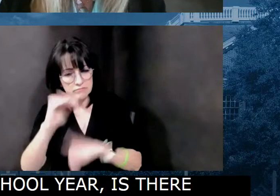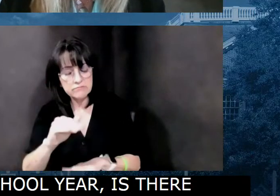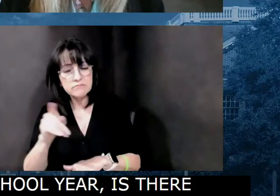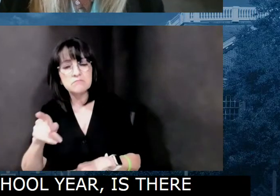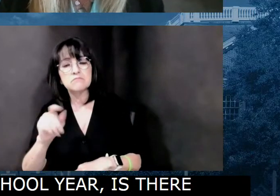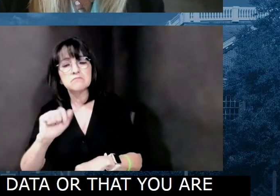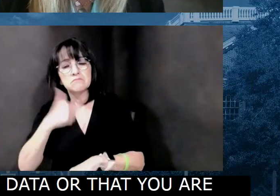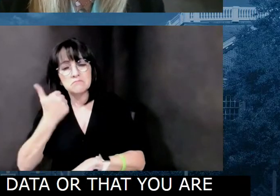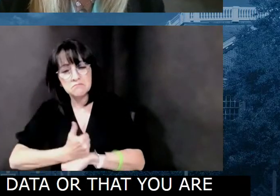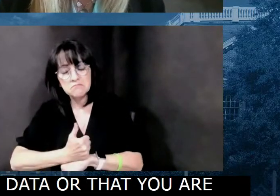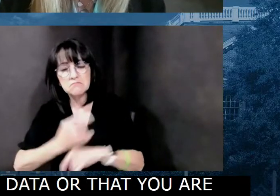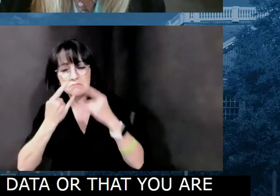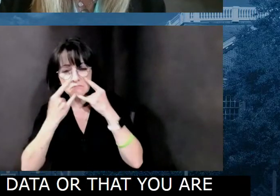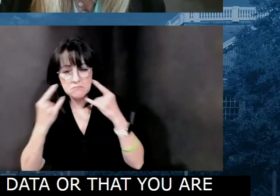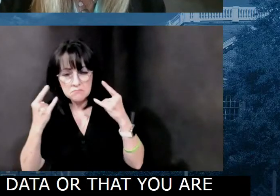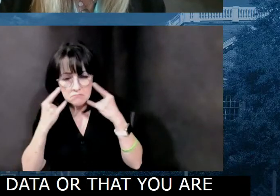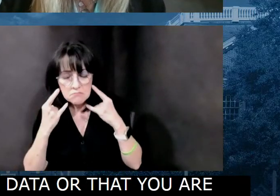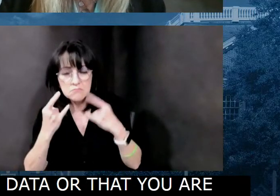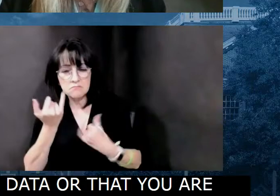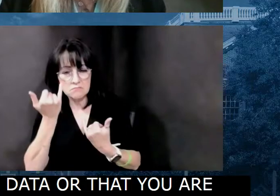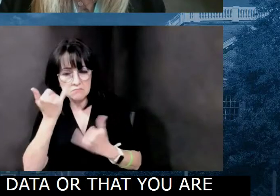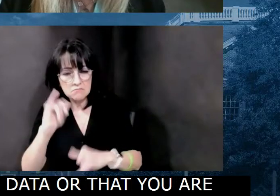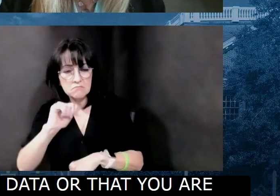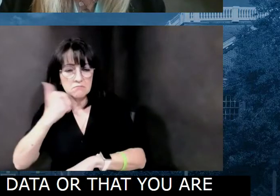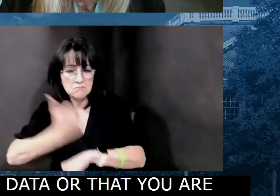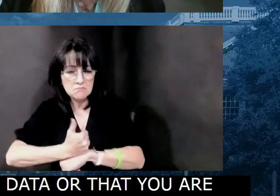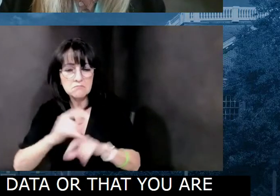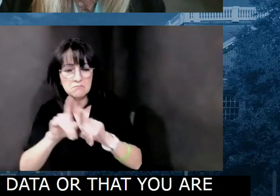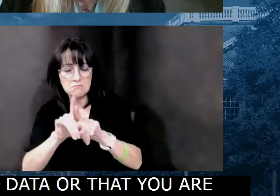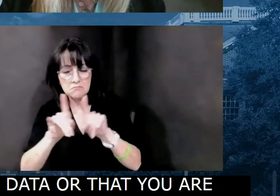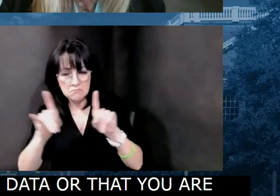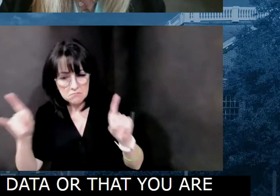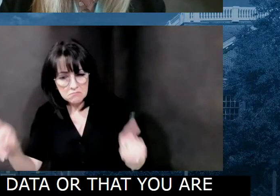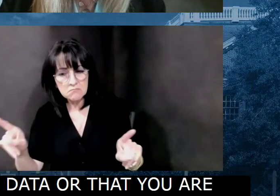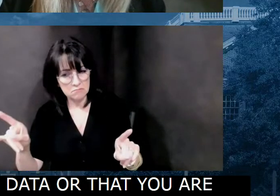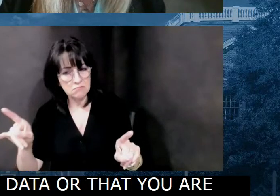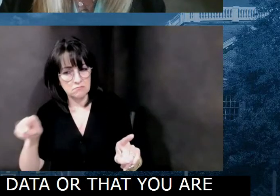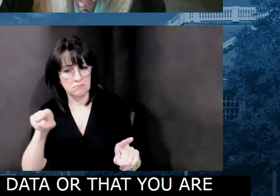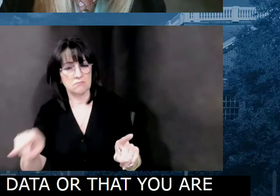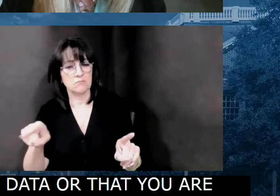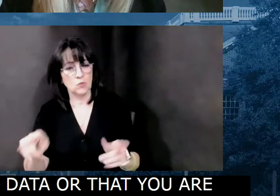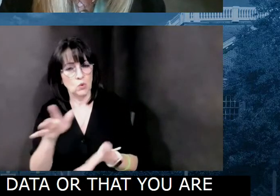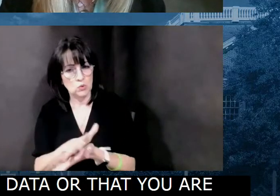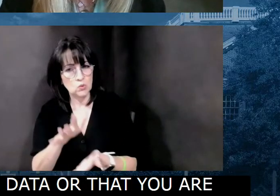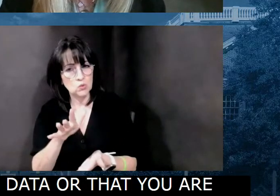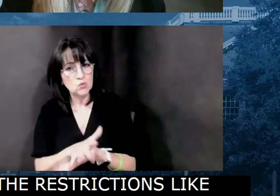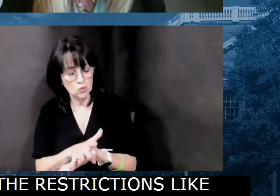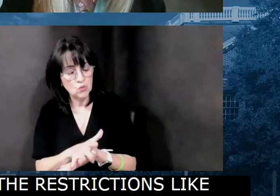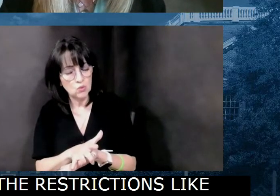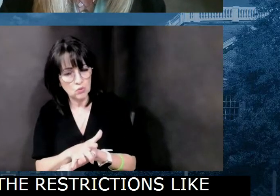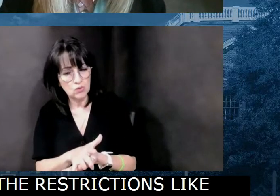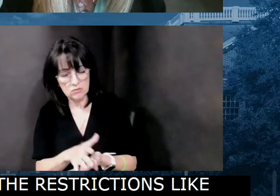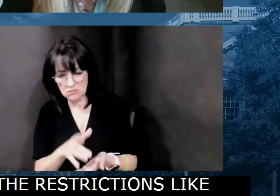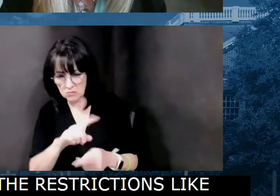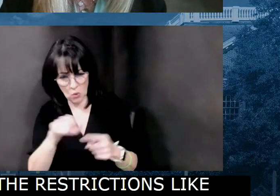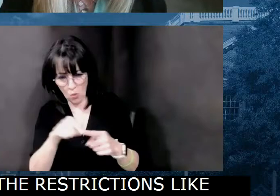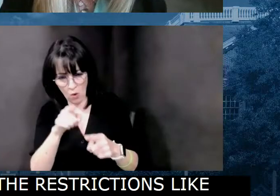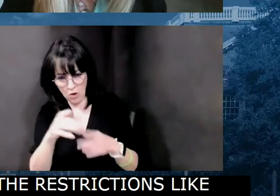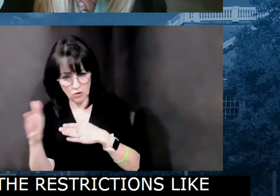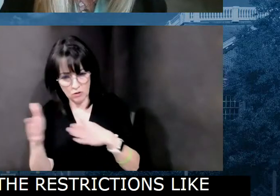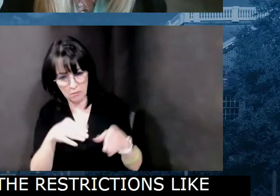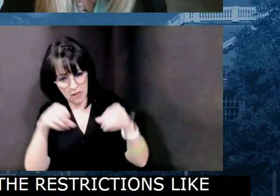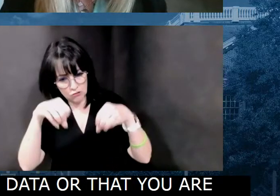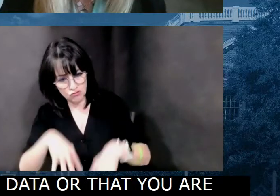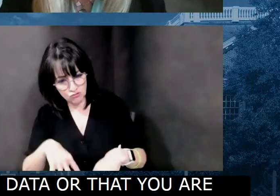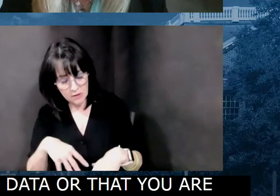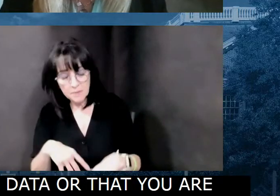social distancing that we still have in place in schools? Yeah, so there are some things, and I in our White House call just